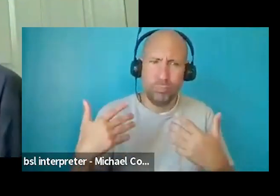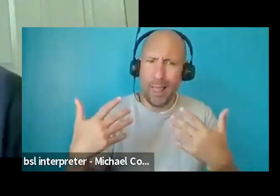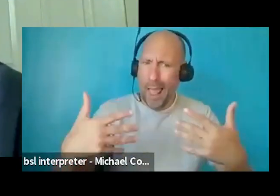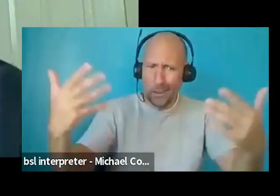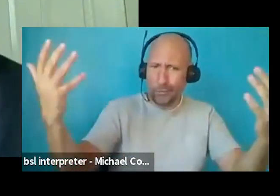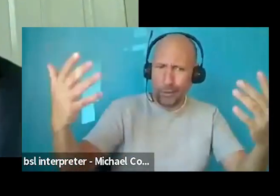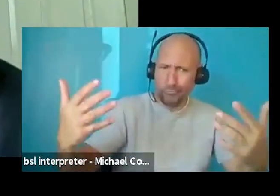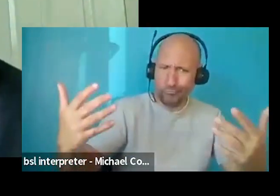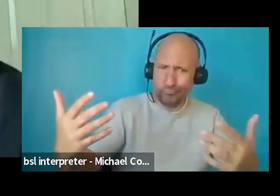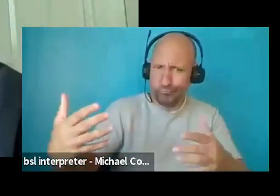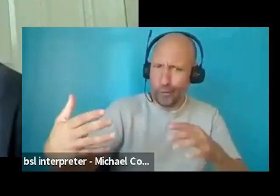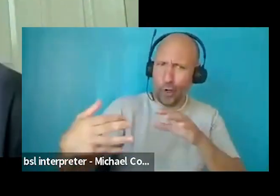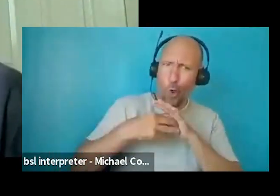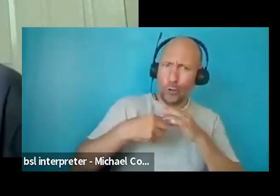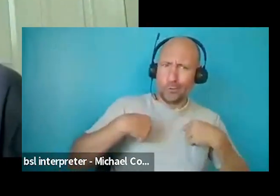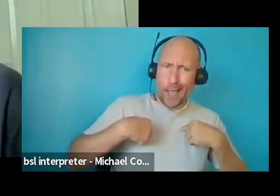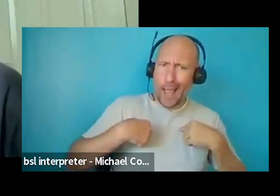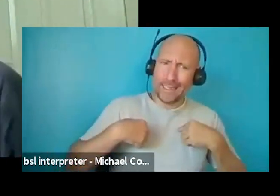please do get in touch. It's